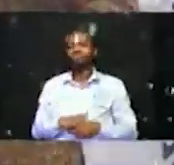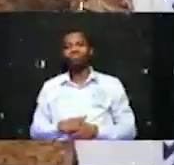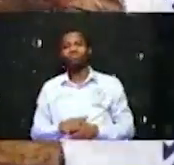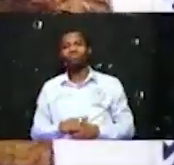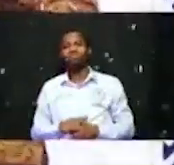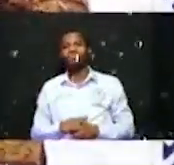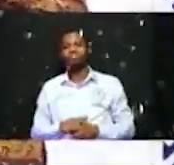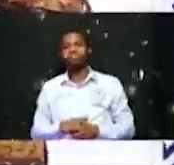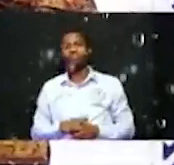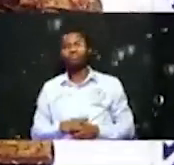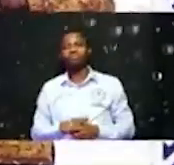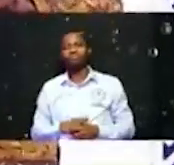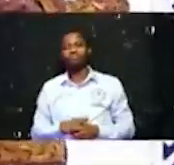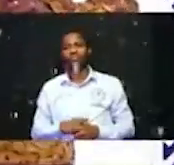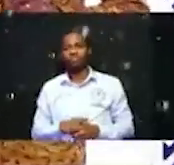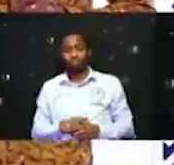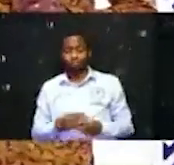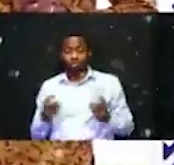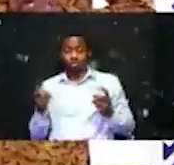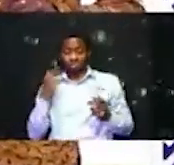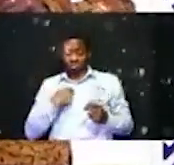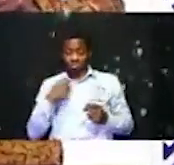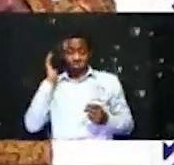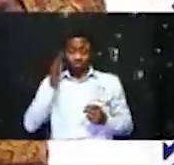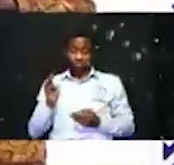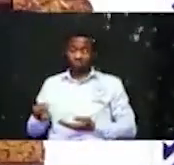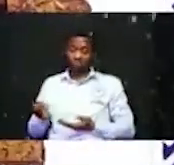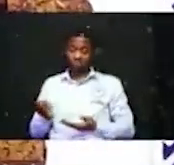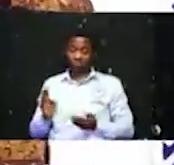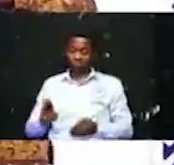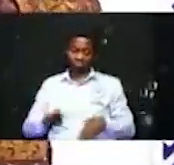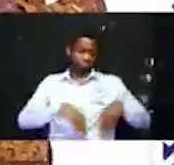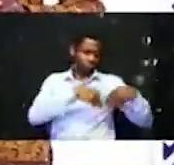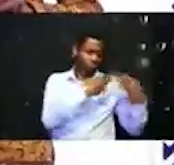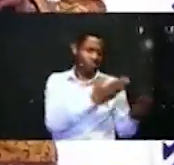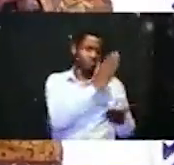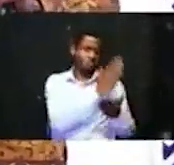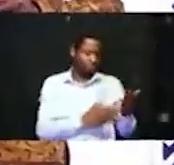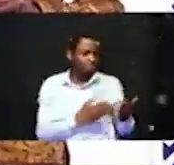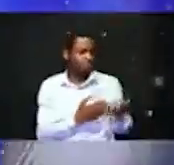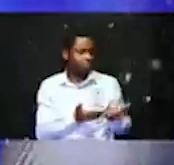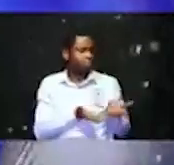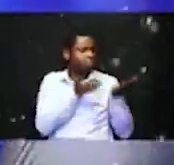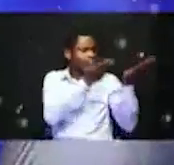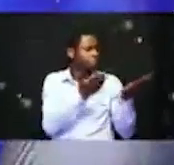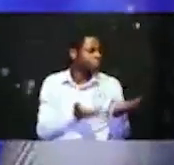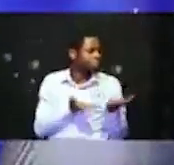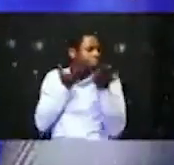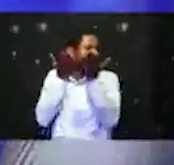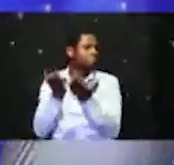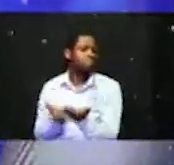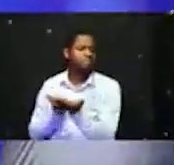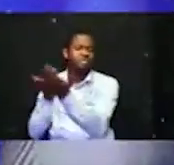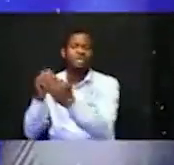Now shall I attempt to offer some suggestions as to how you can have a good name and then add